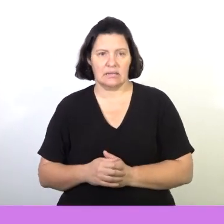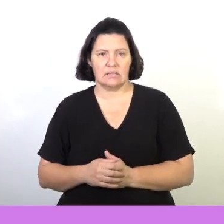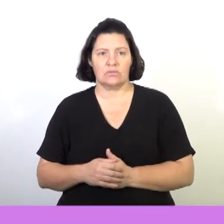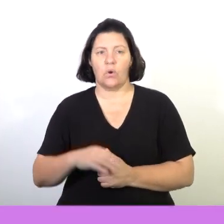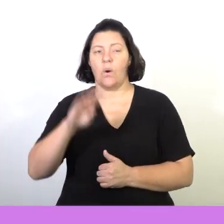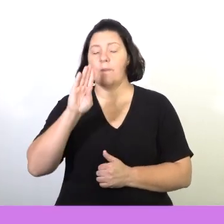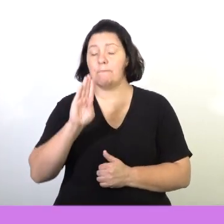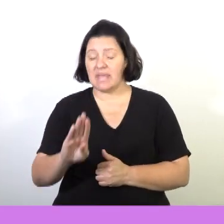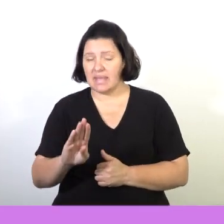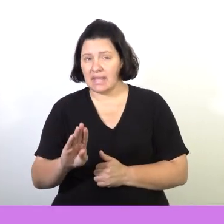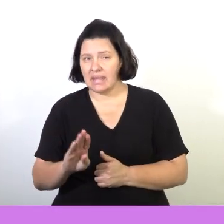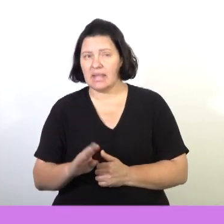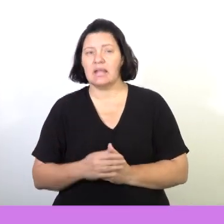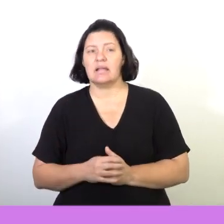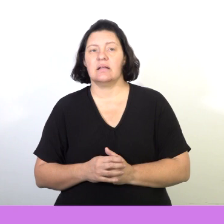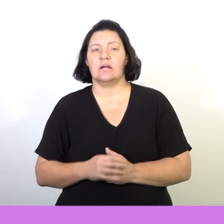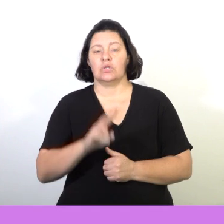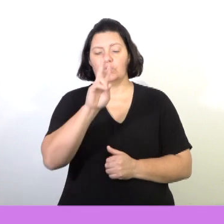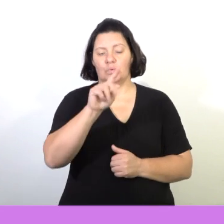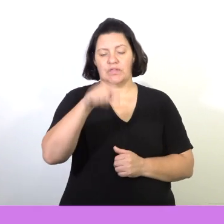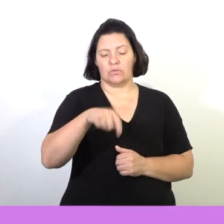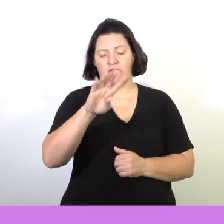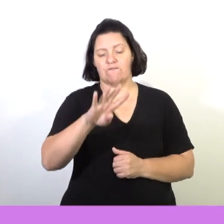So B will be equals to